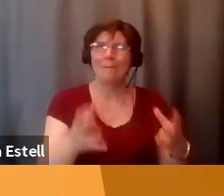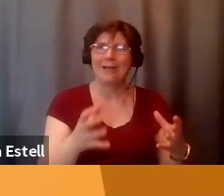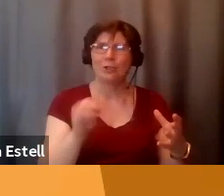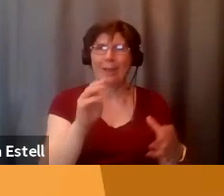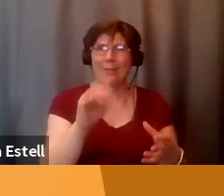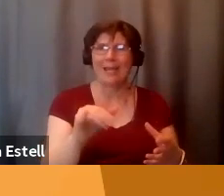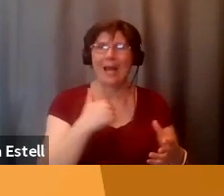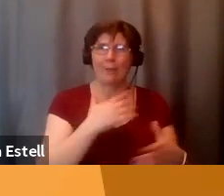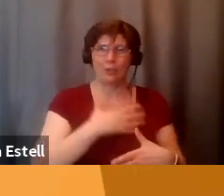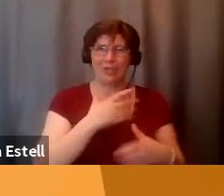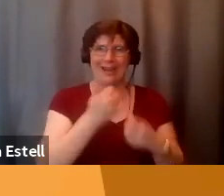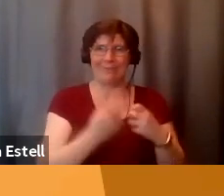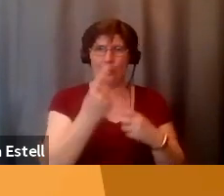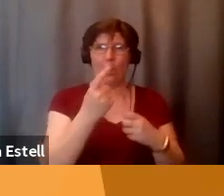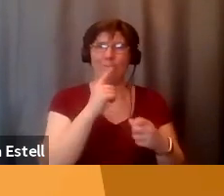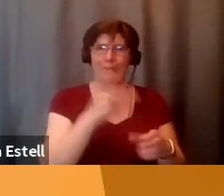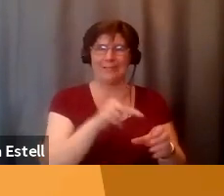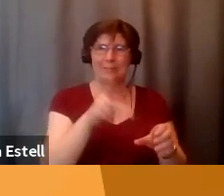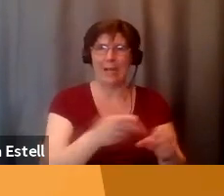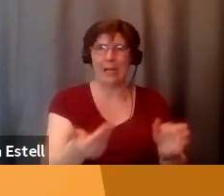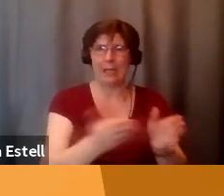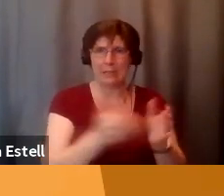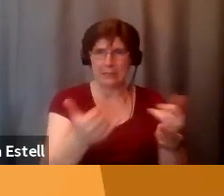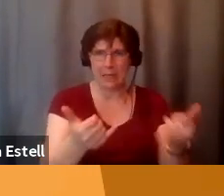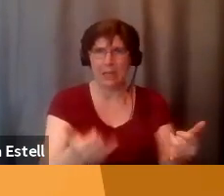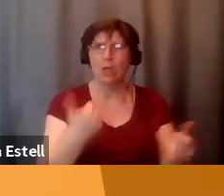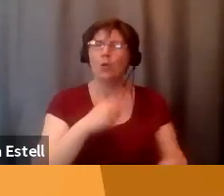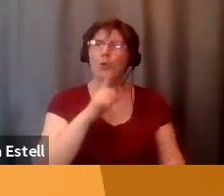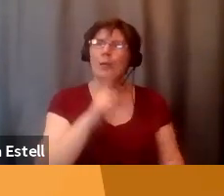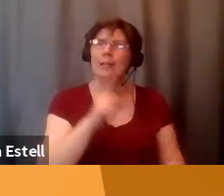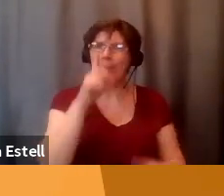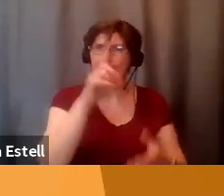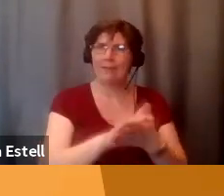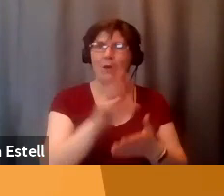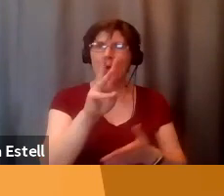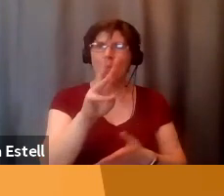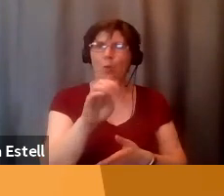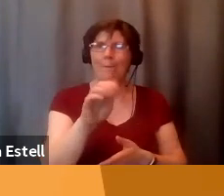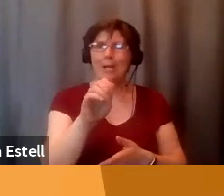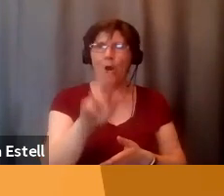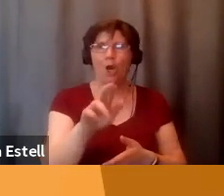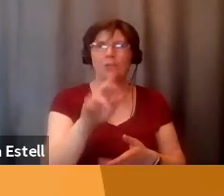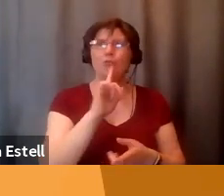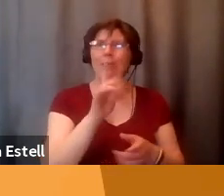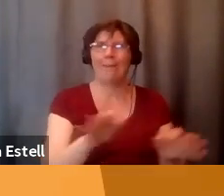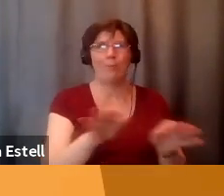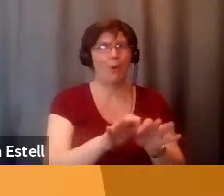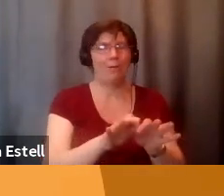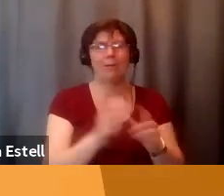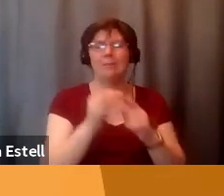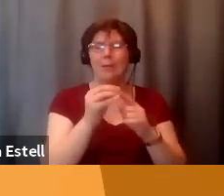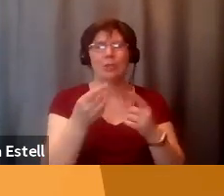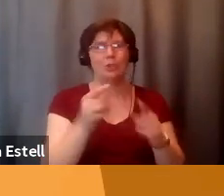I appreciate everybody for participating again today. We really believe that these webinars are really important, and especially during